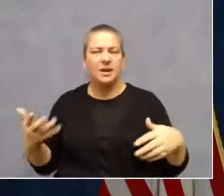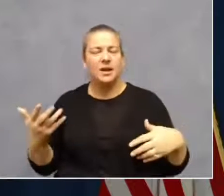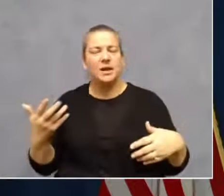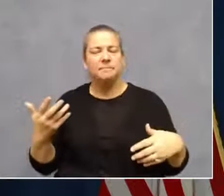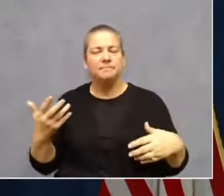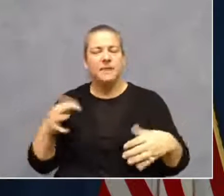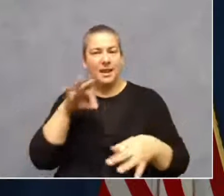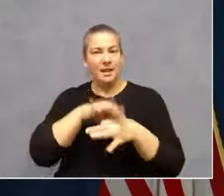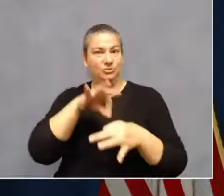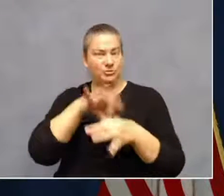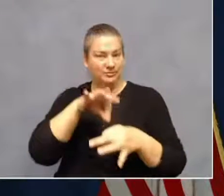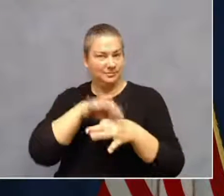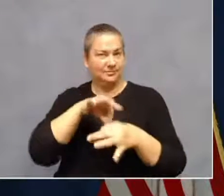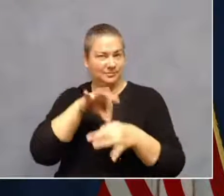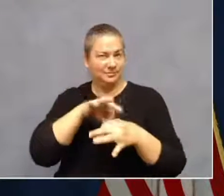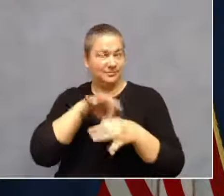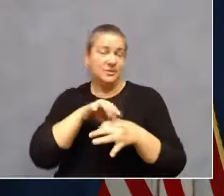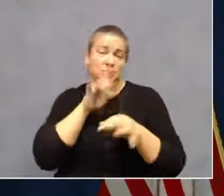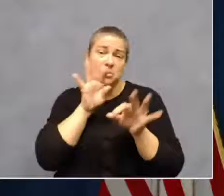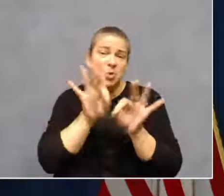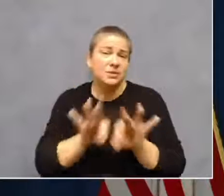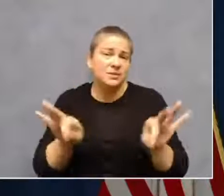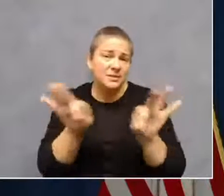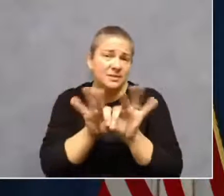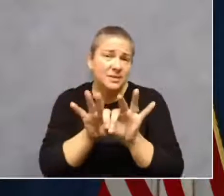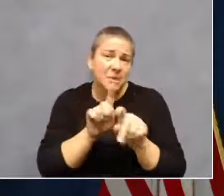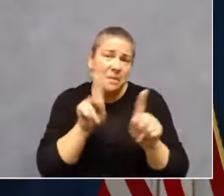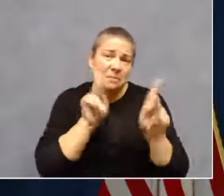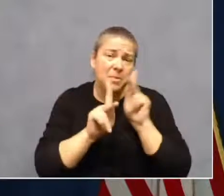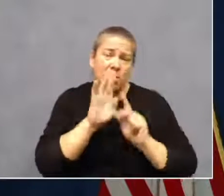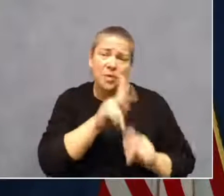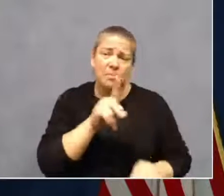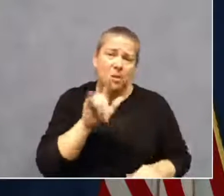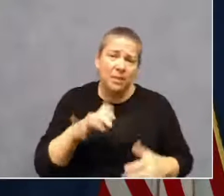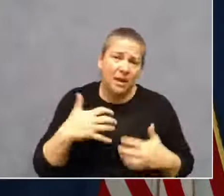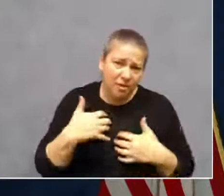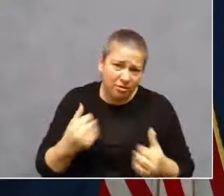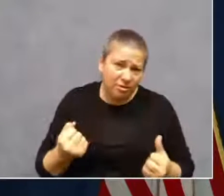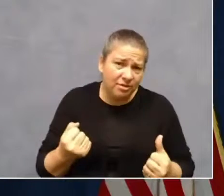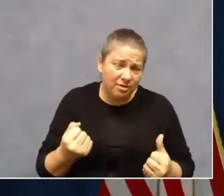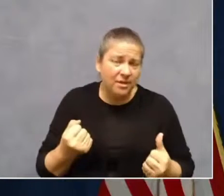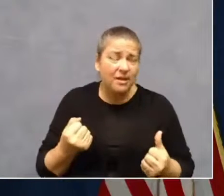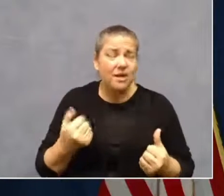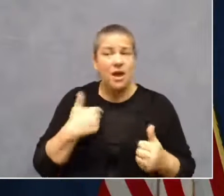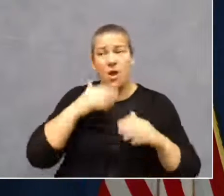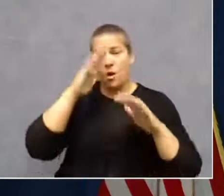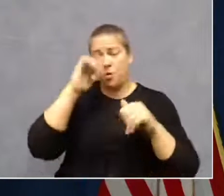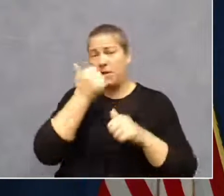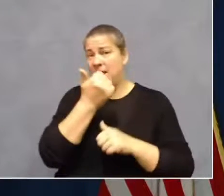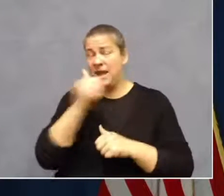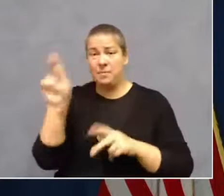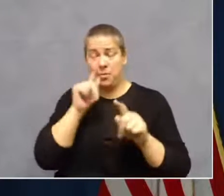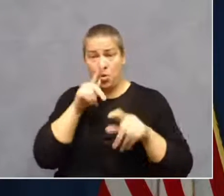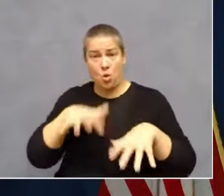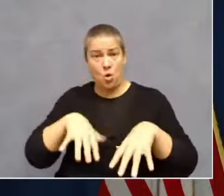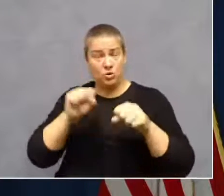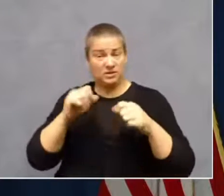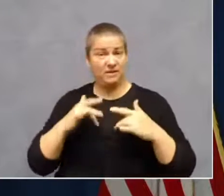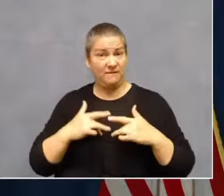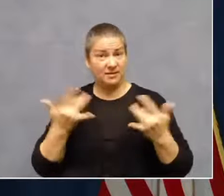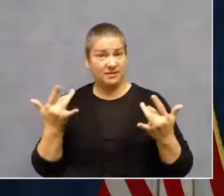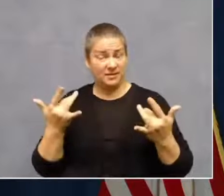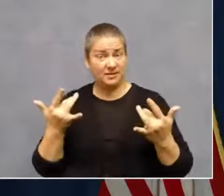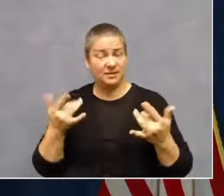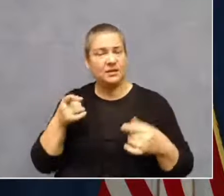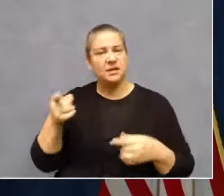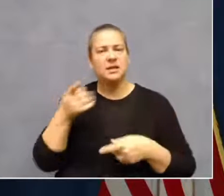Elections are important, but so is people's public health, and I hope that anyone hosting an event will be as careful